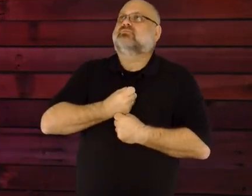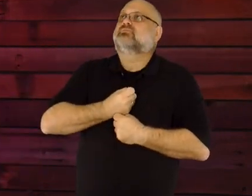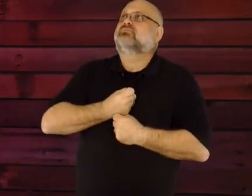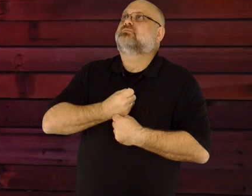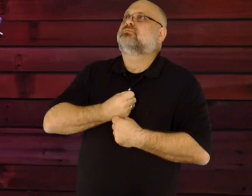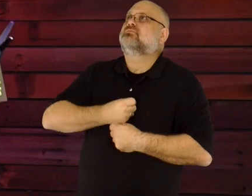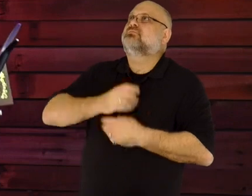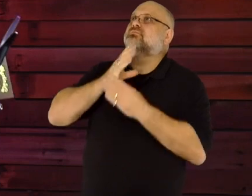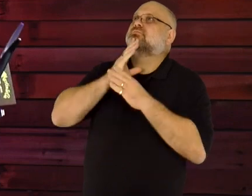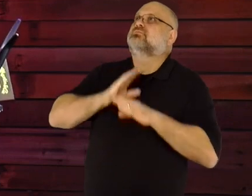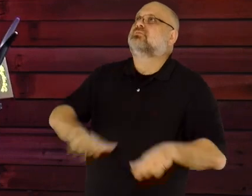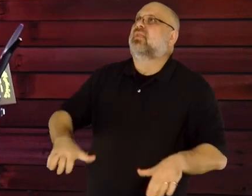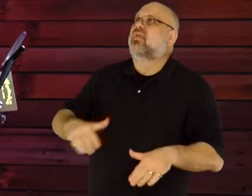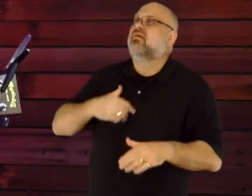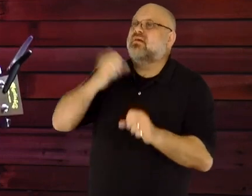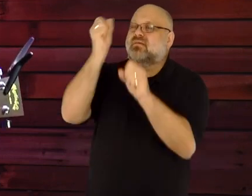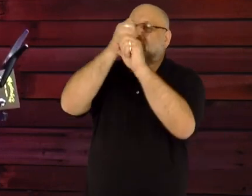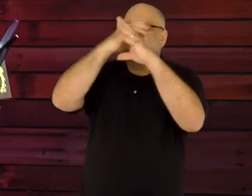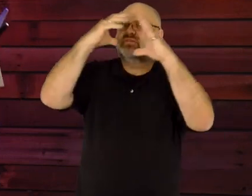it all? I can only